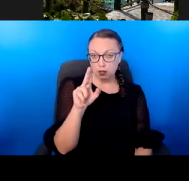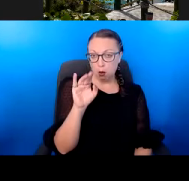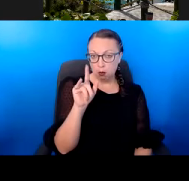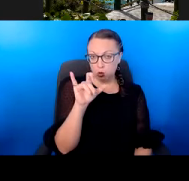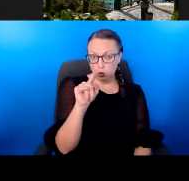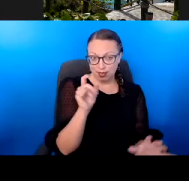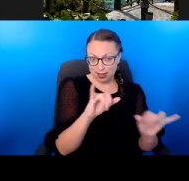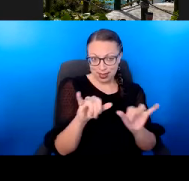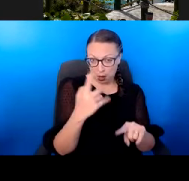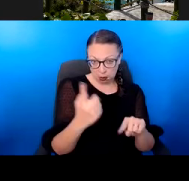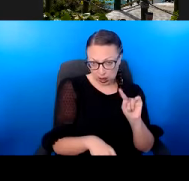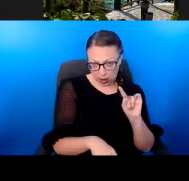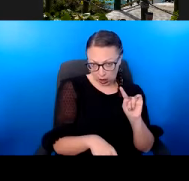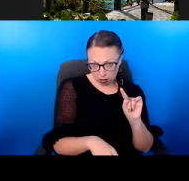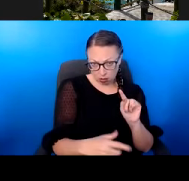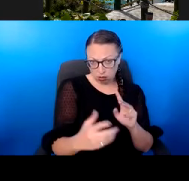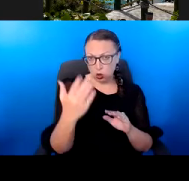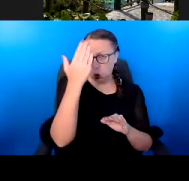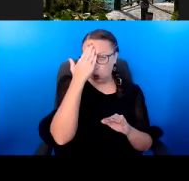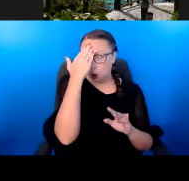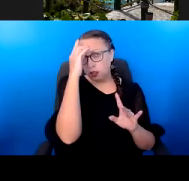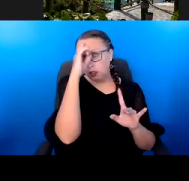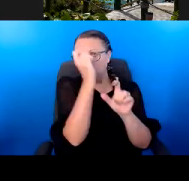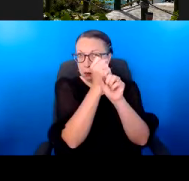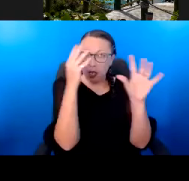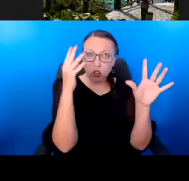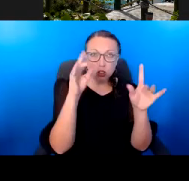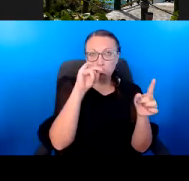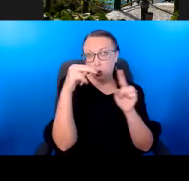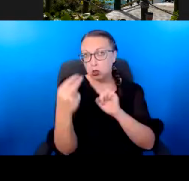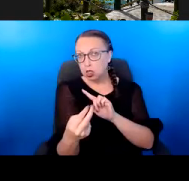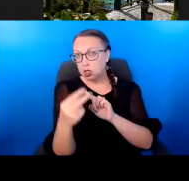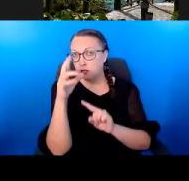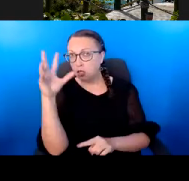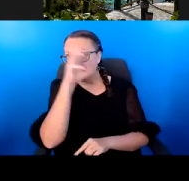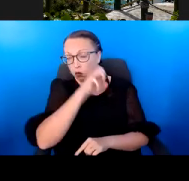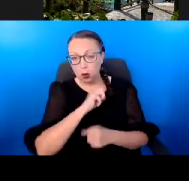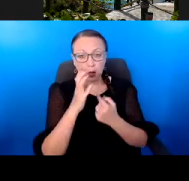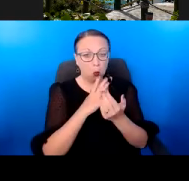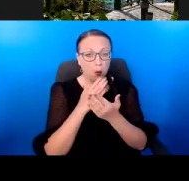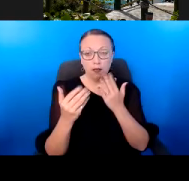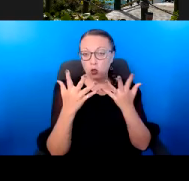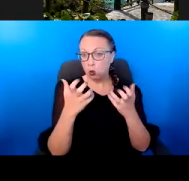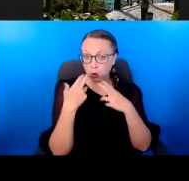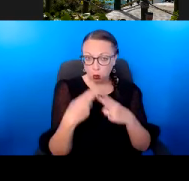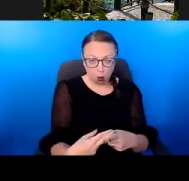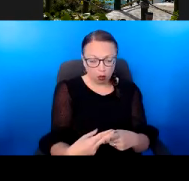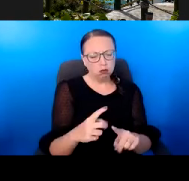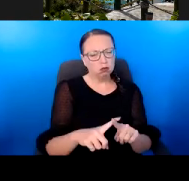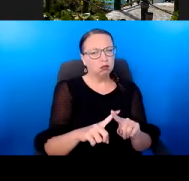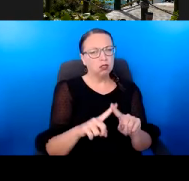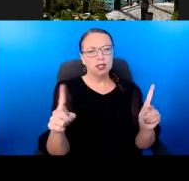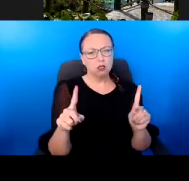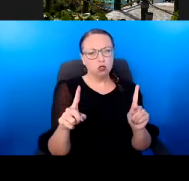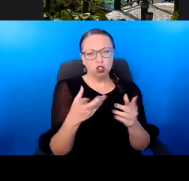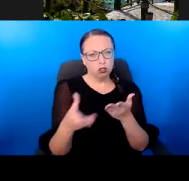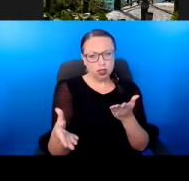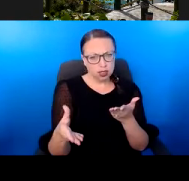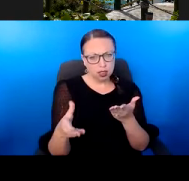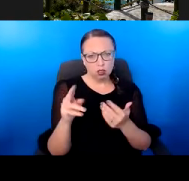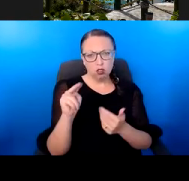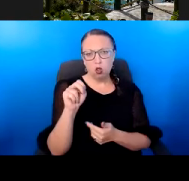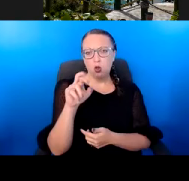be. Knowing, imagining, perceiving, inferring, whatever you have, they're different things. So the neural